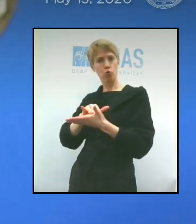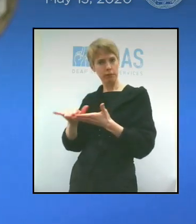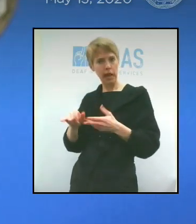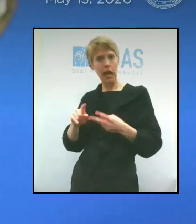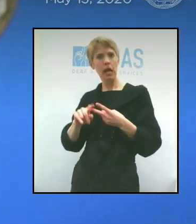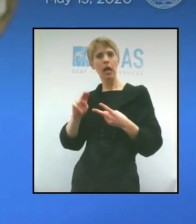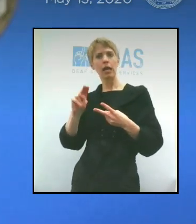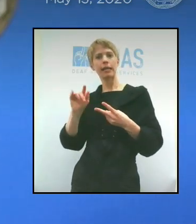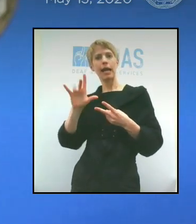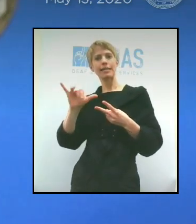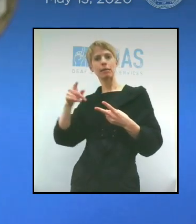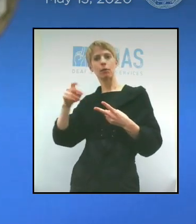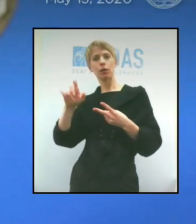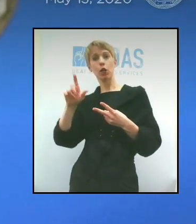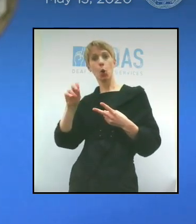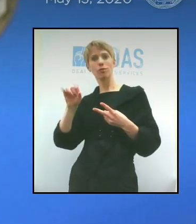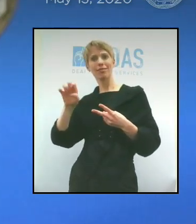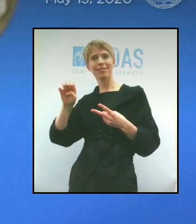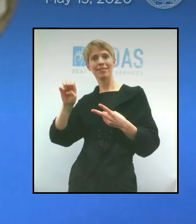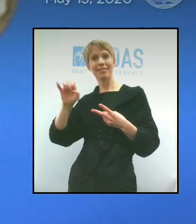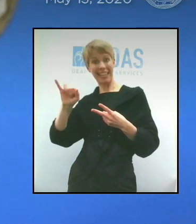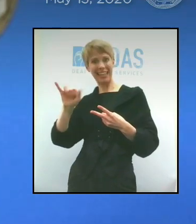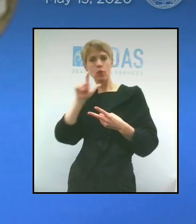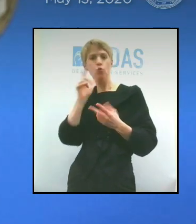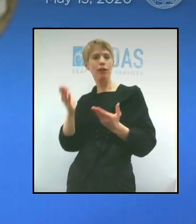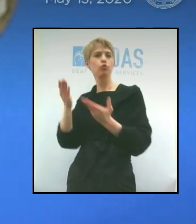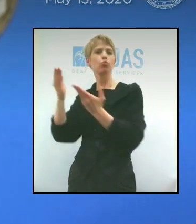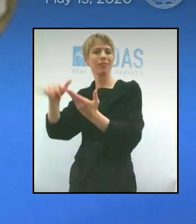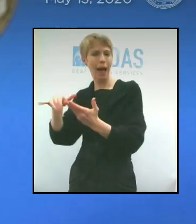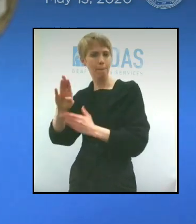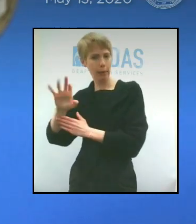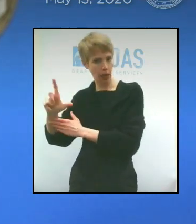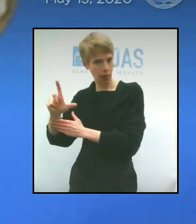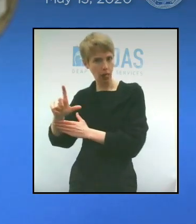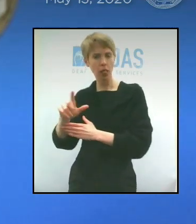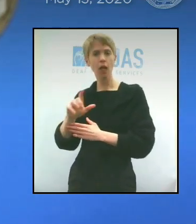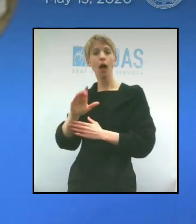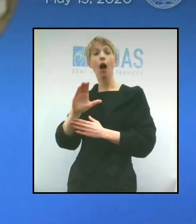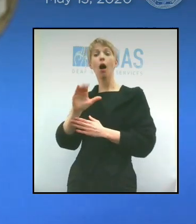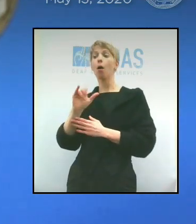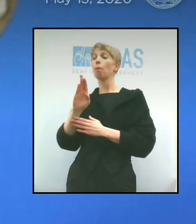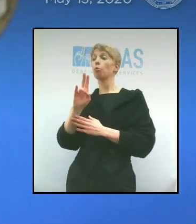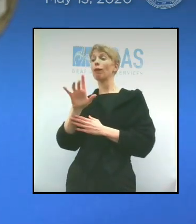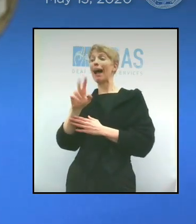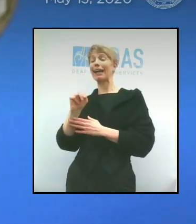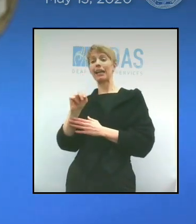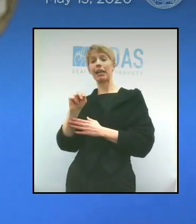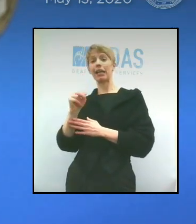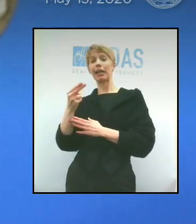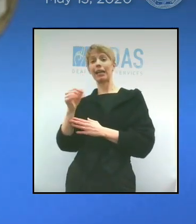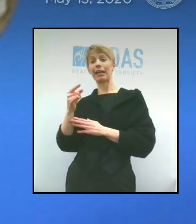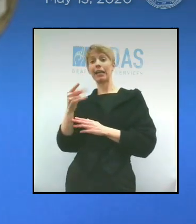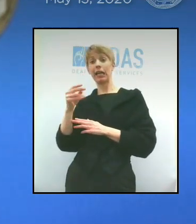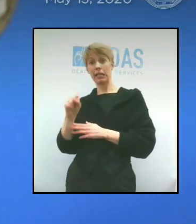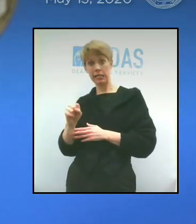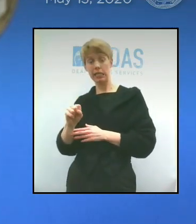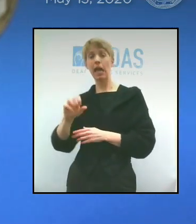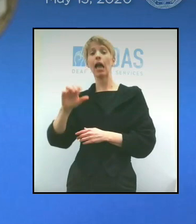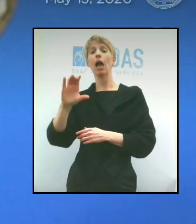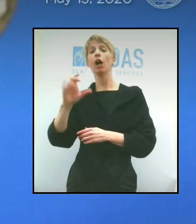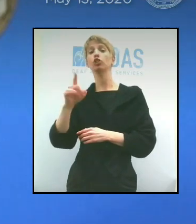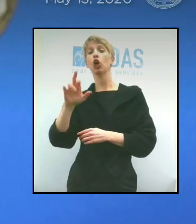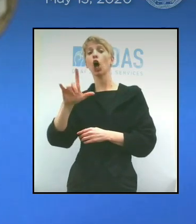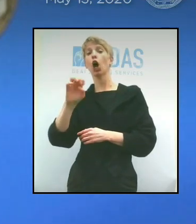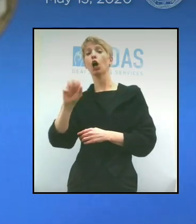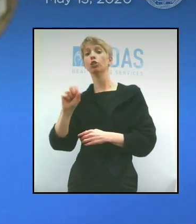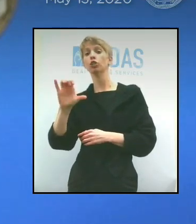for introducing it. I know Brian Higgins supports it. I thank him for his good work, and I thank Senator Charles Schumer for his good work in helping put that